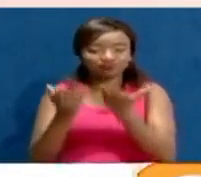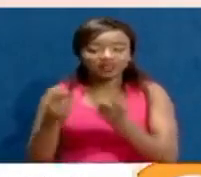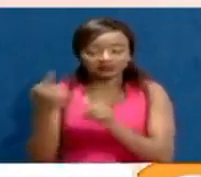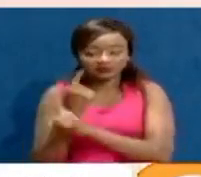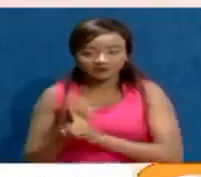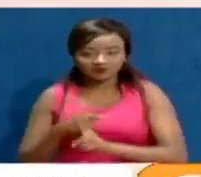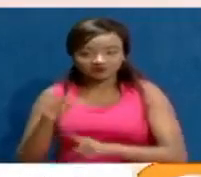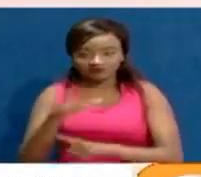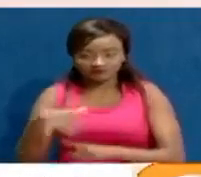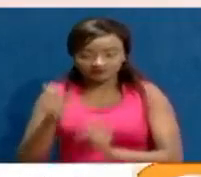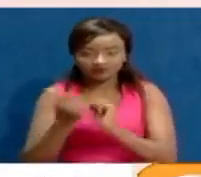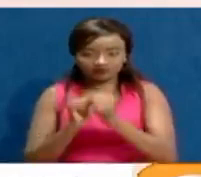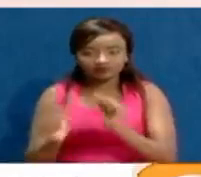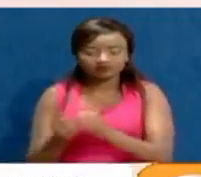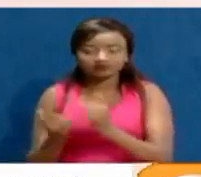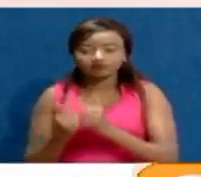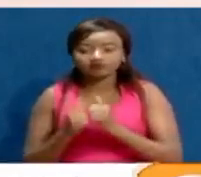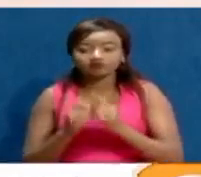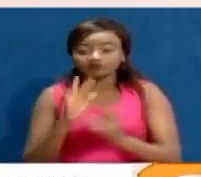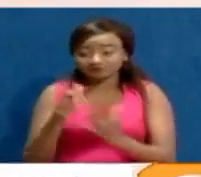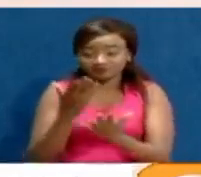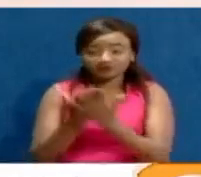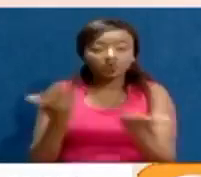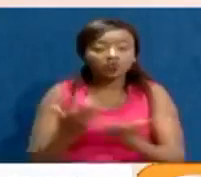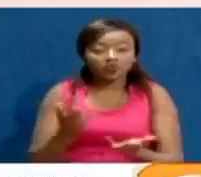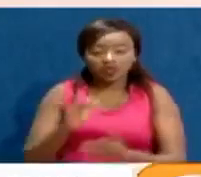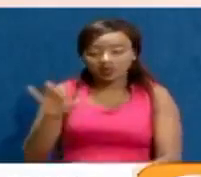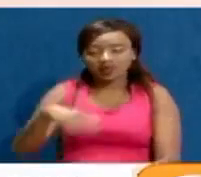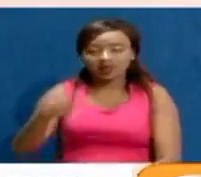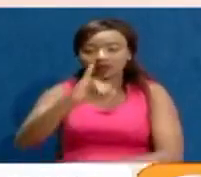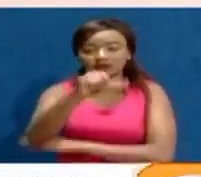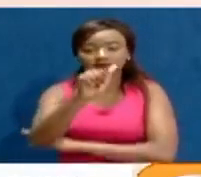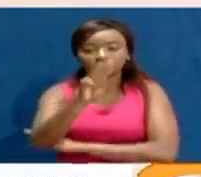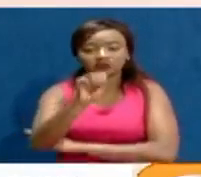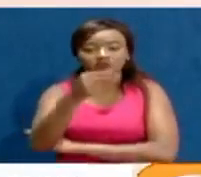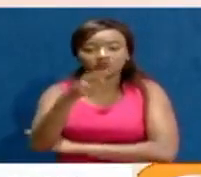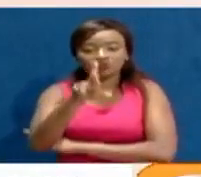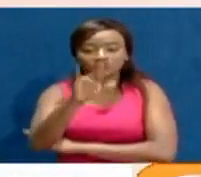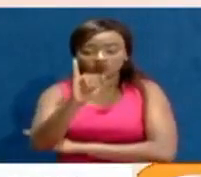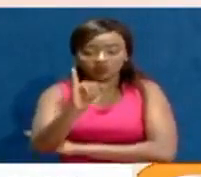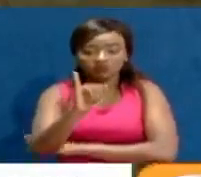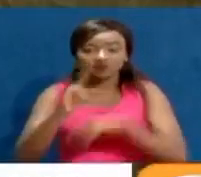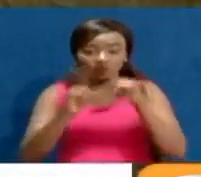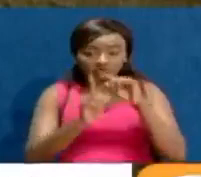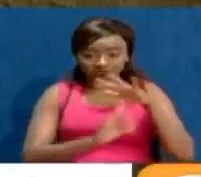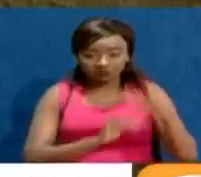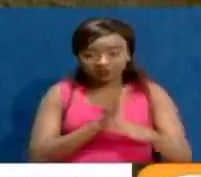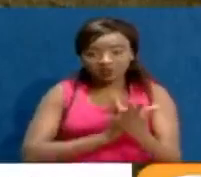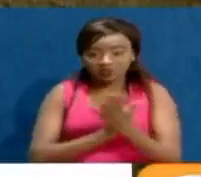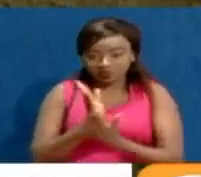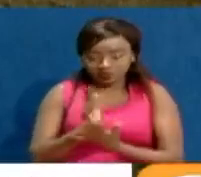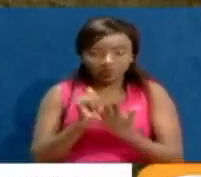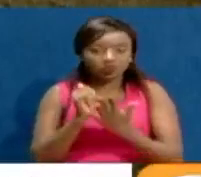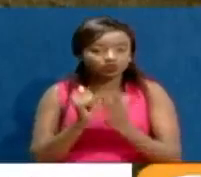major boost with the recent groundbreaking of the proposed Posta Jamhuri Sports Grounds. Well, the Ministry, through the